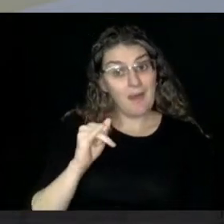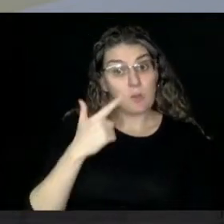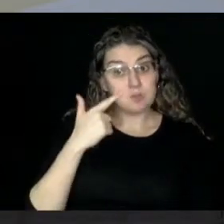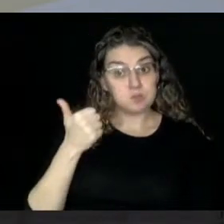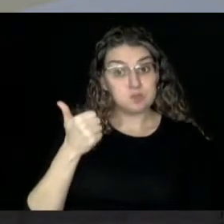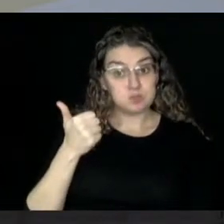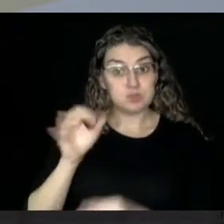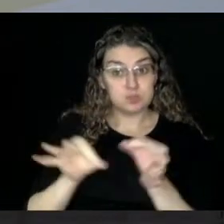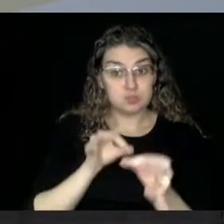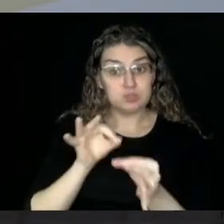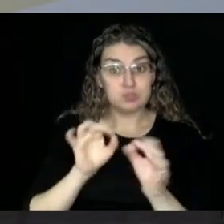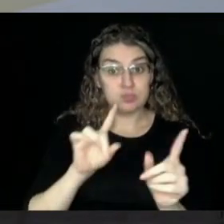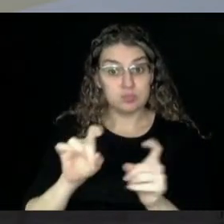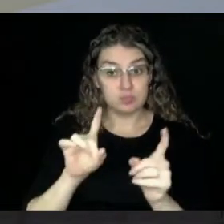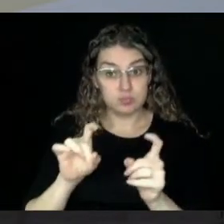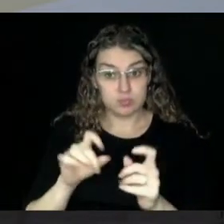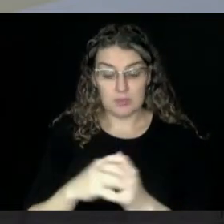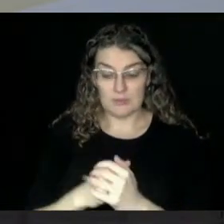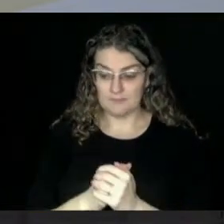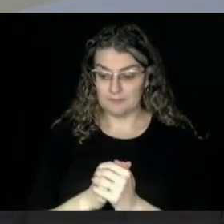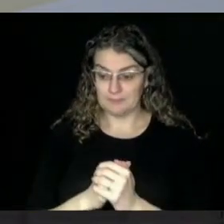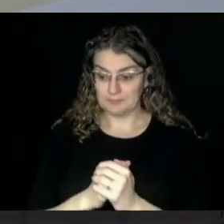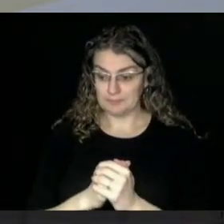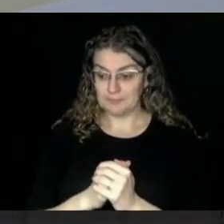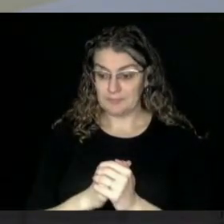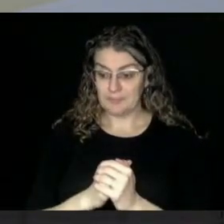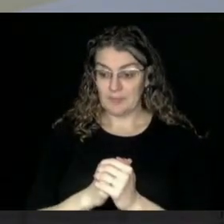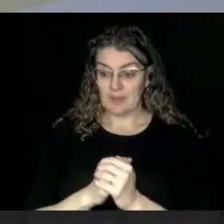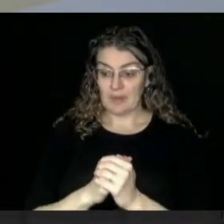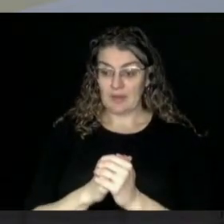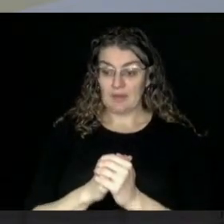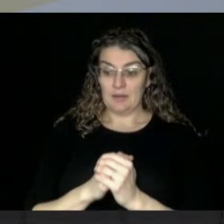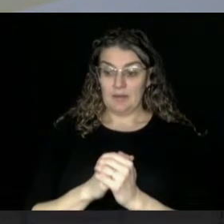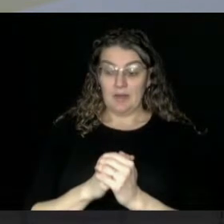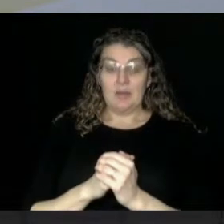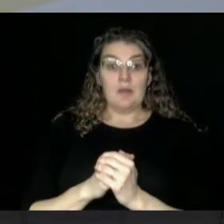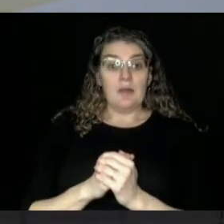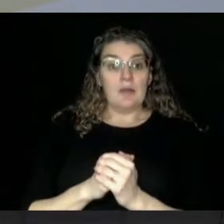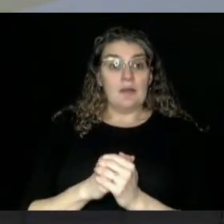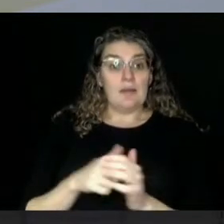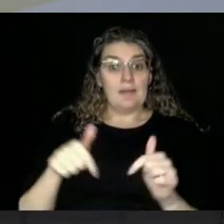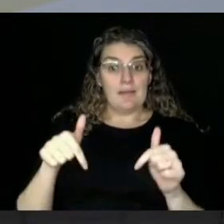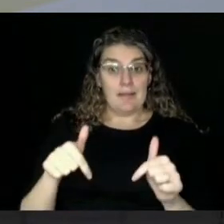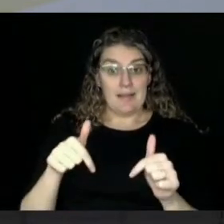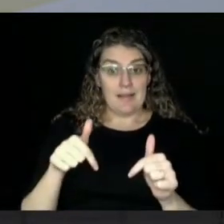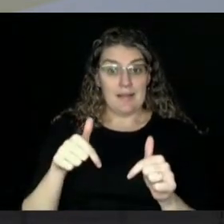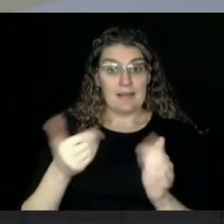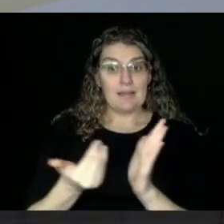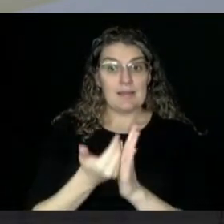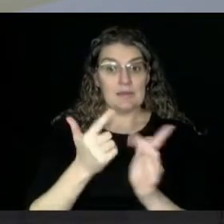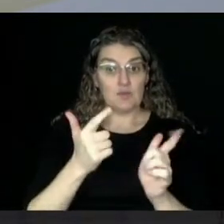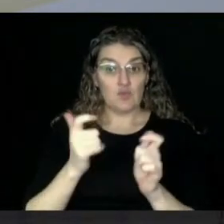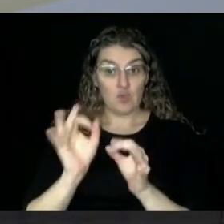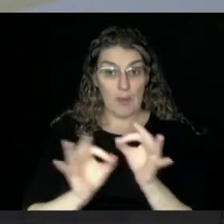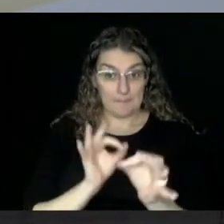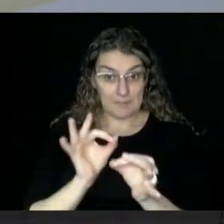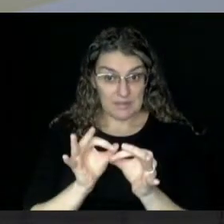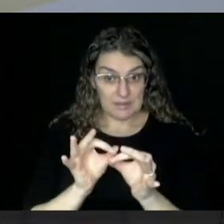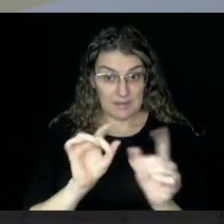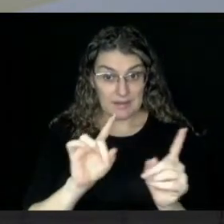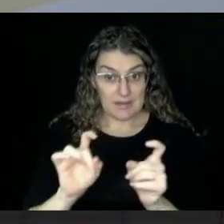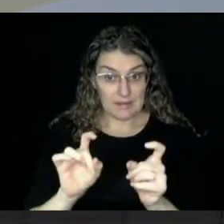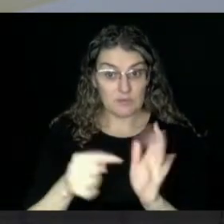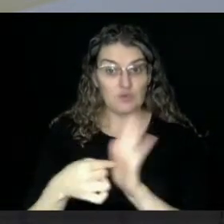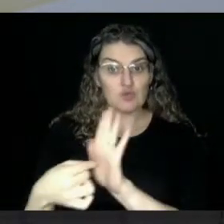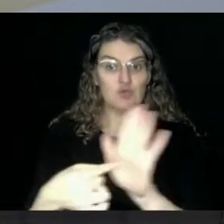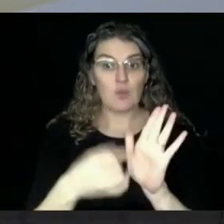PCR testing is the gold standard in COVID-19 testing. This diagnostic test shows you have the infection and,